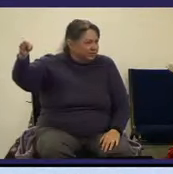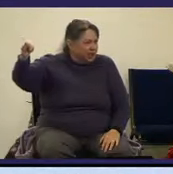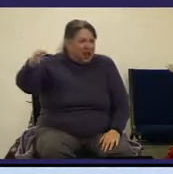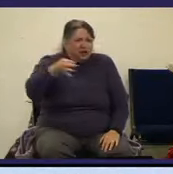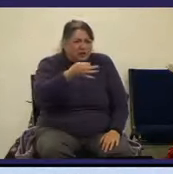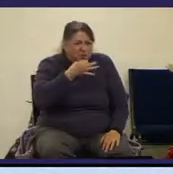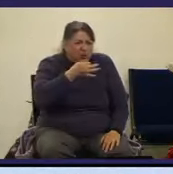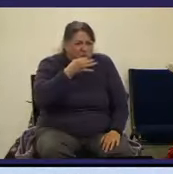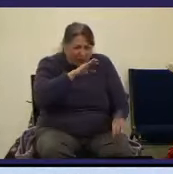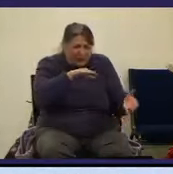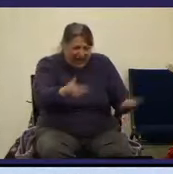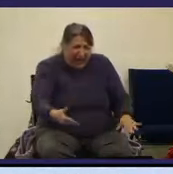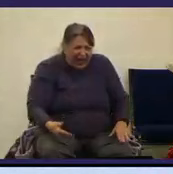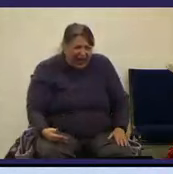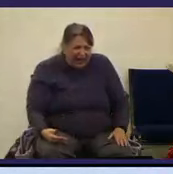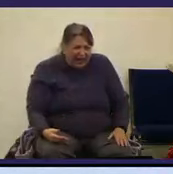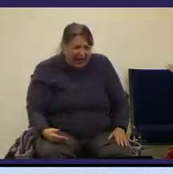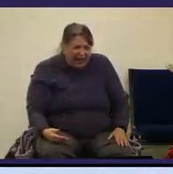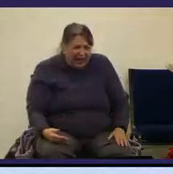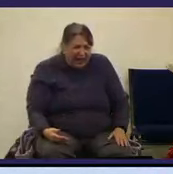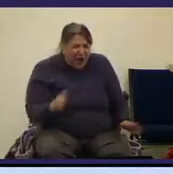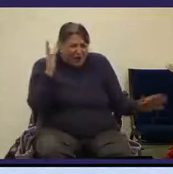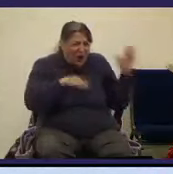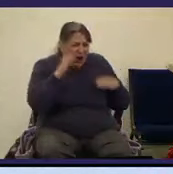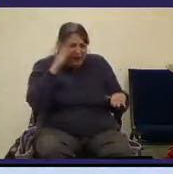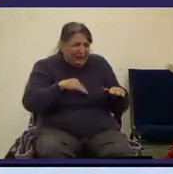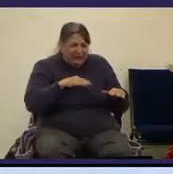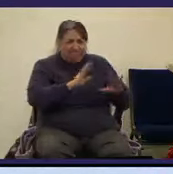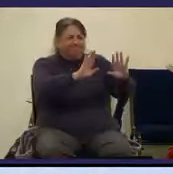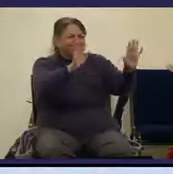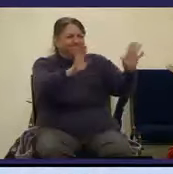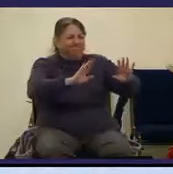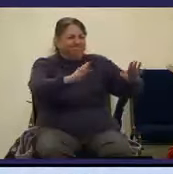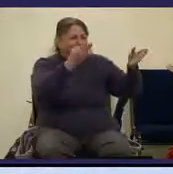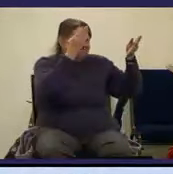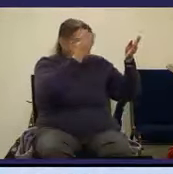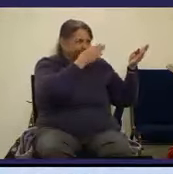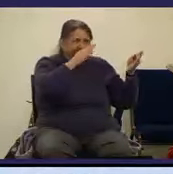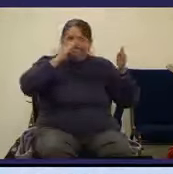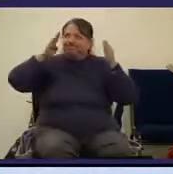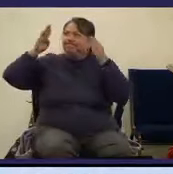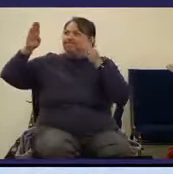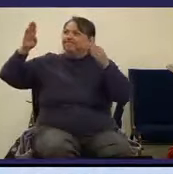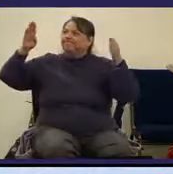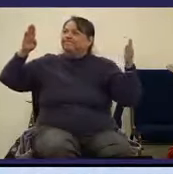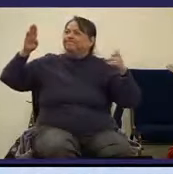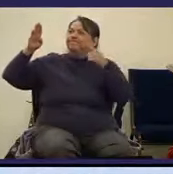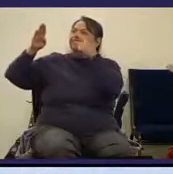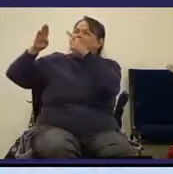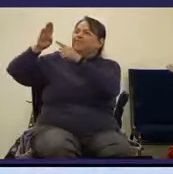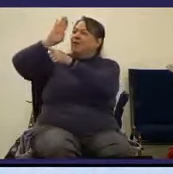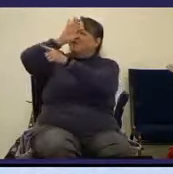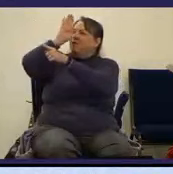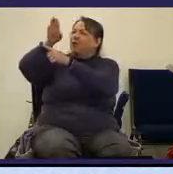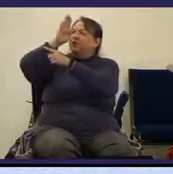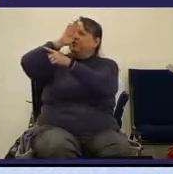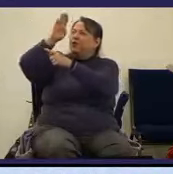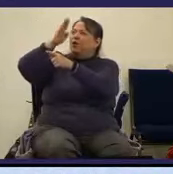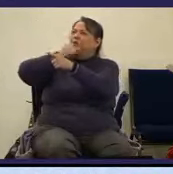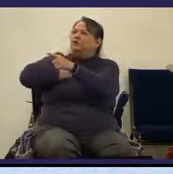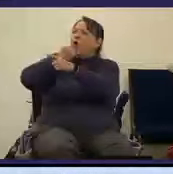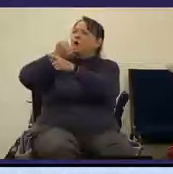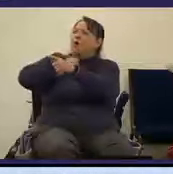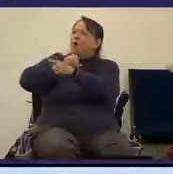he changed his thinking process. And instead of thinking of what was going on, instead of thinking of his going to die, instead of thinking of Nero,